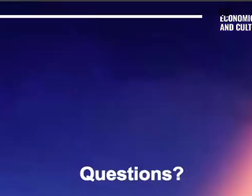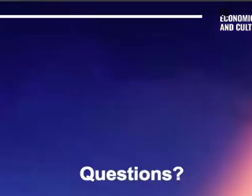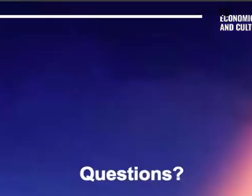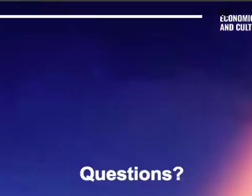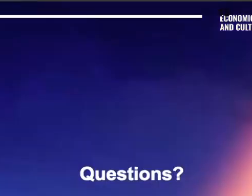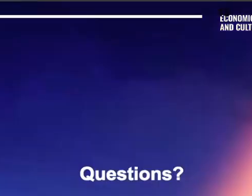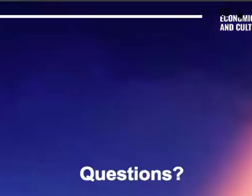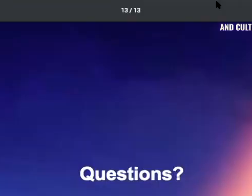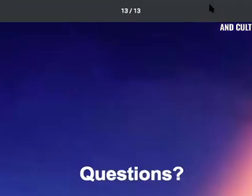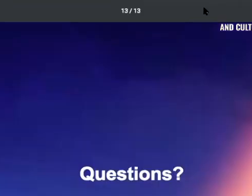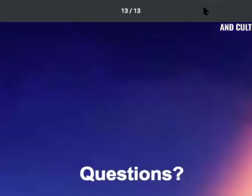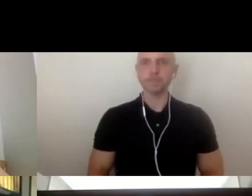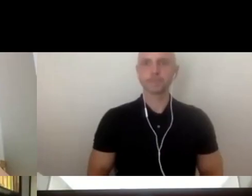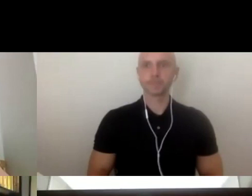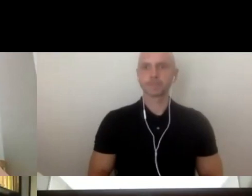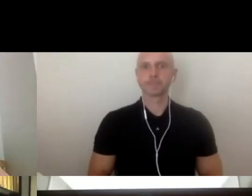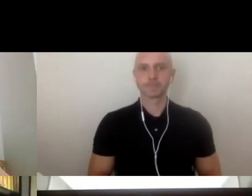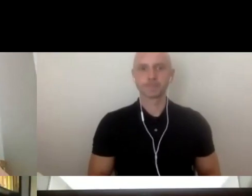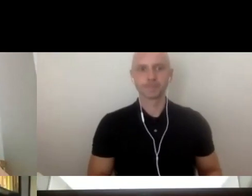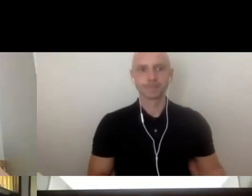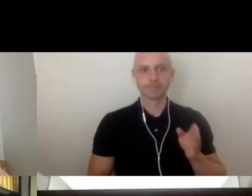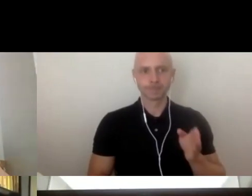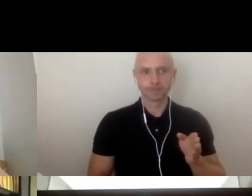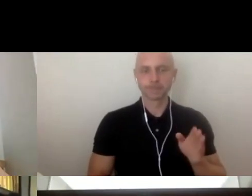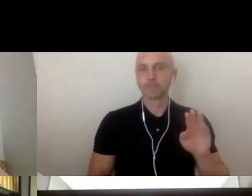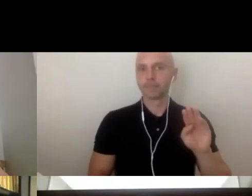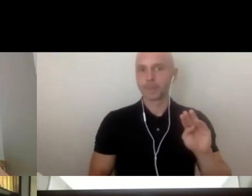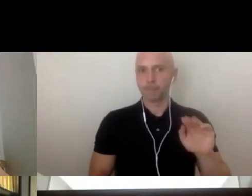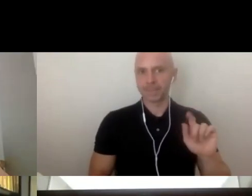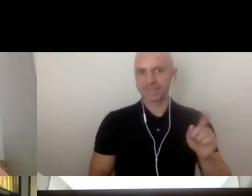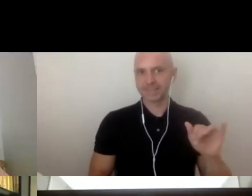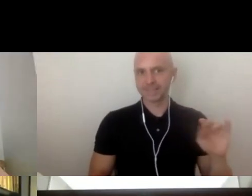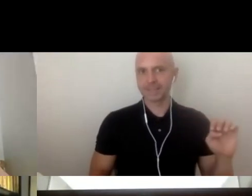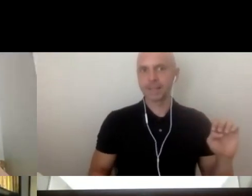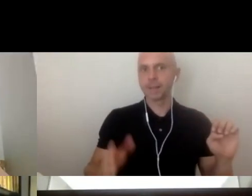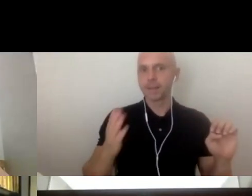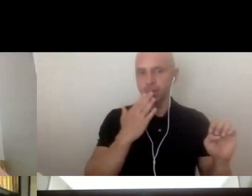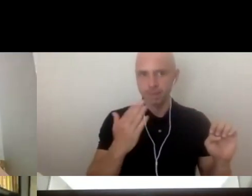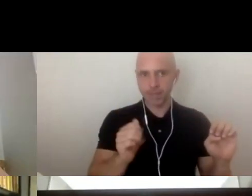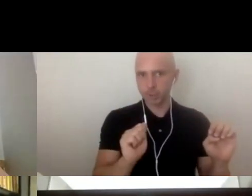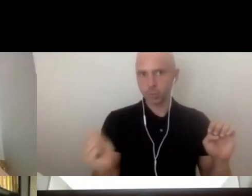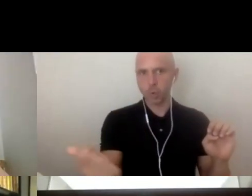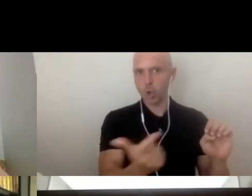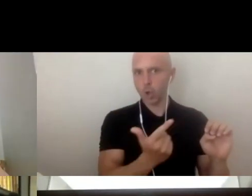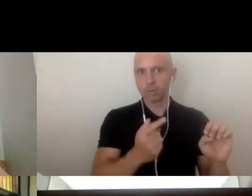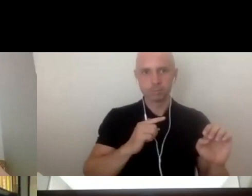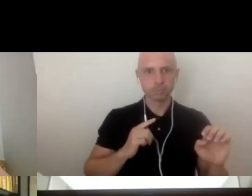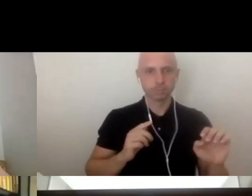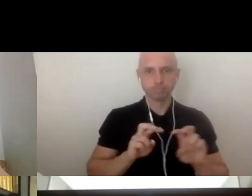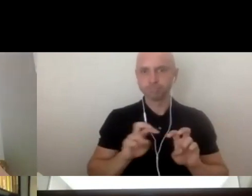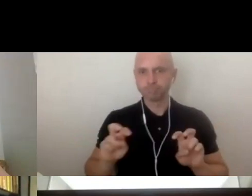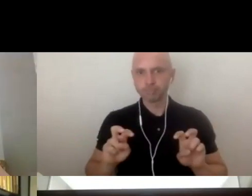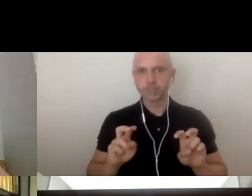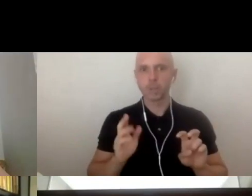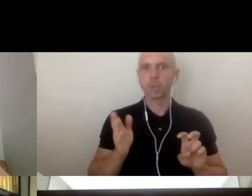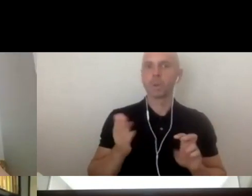So I would like to say thank you, Claire, Sally, David, and Matt. We have received some thoughtful questions from people who